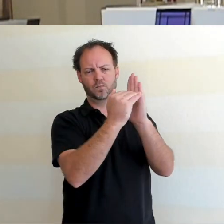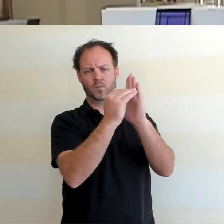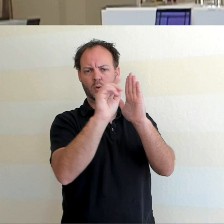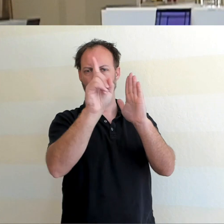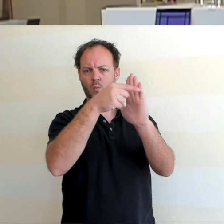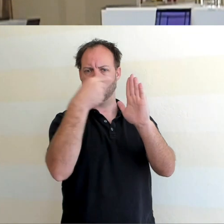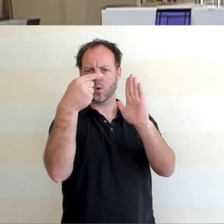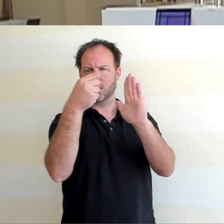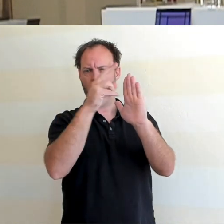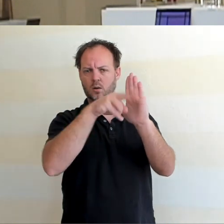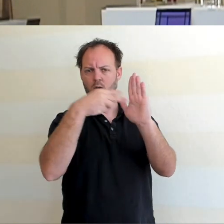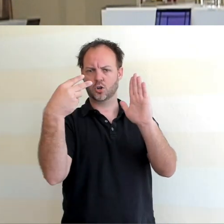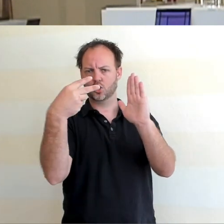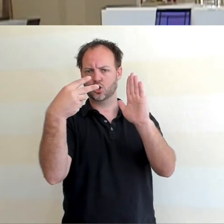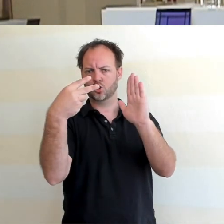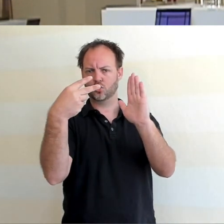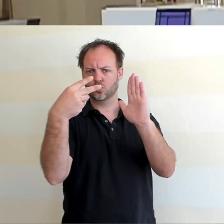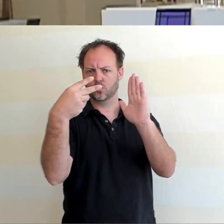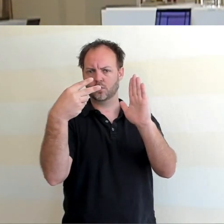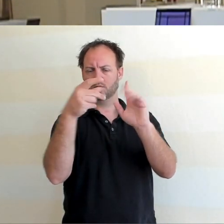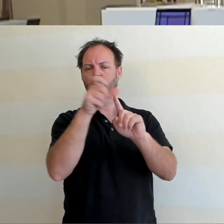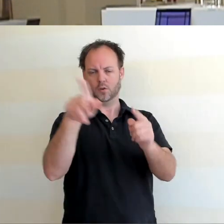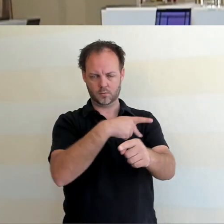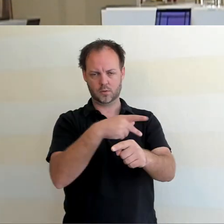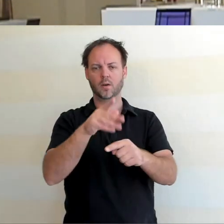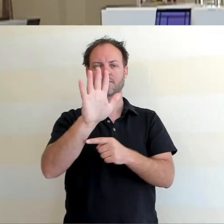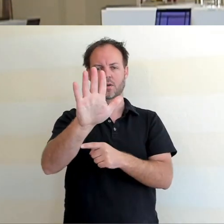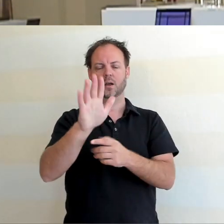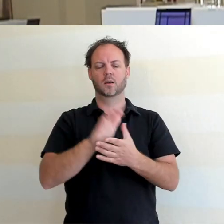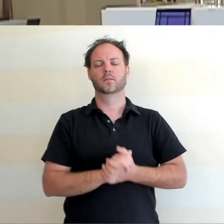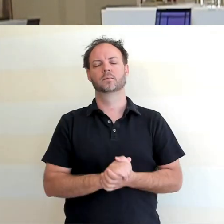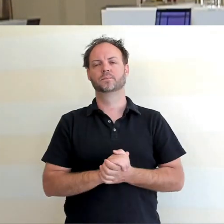2 of Psalm 5.